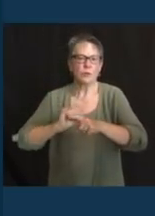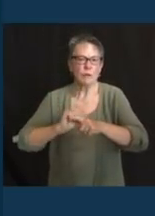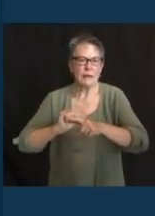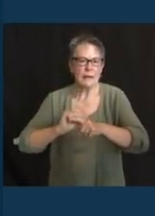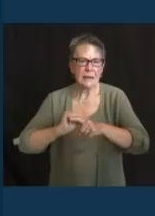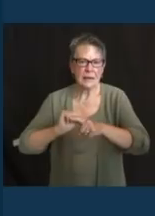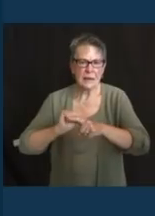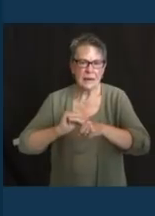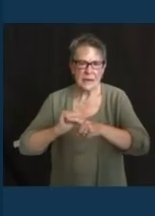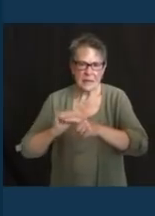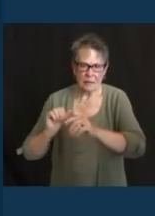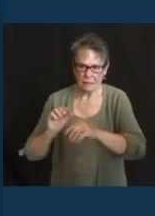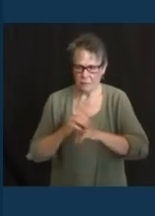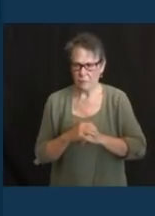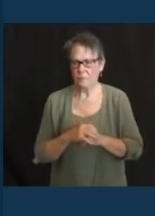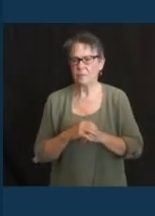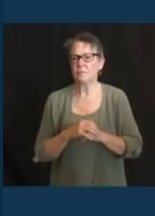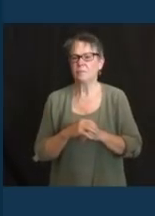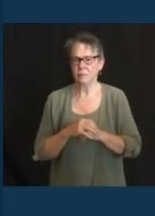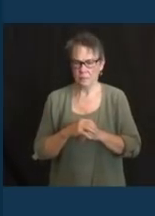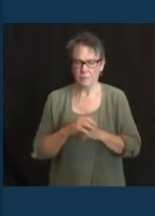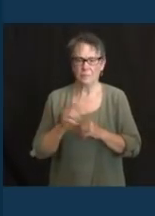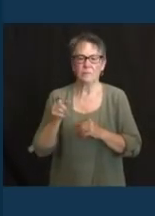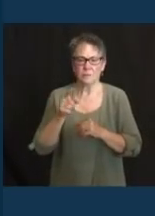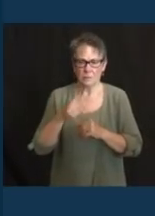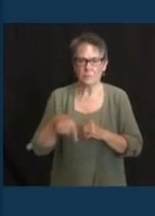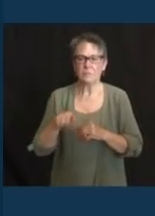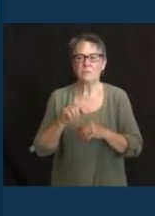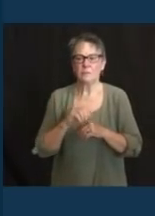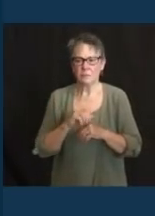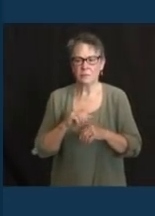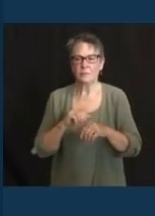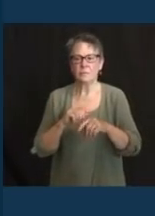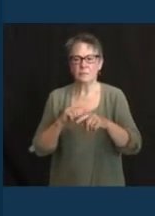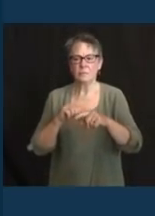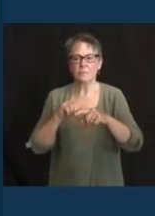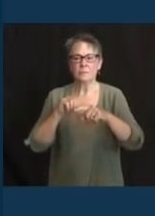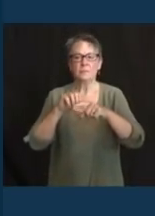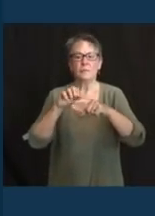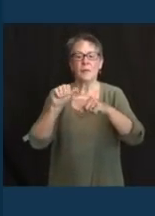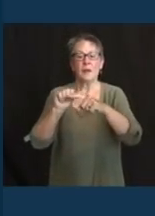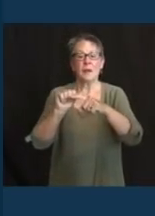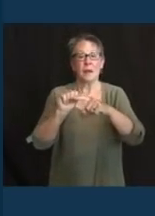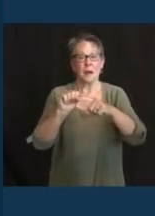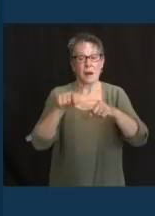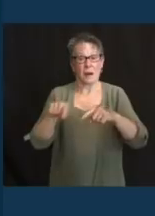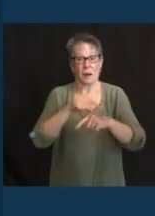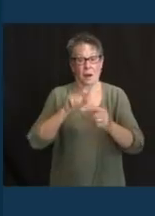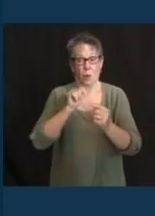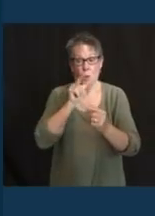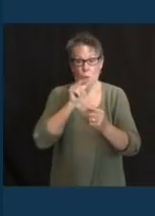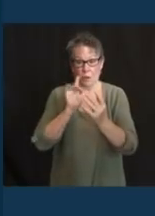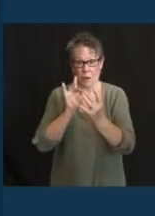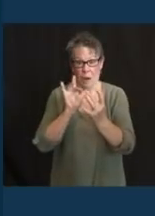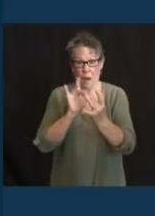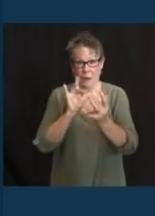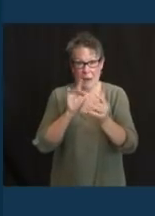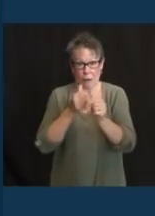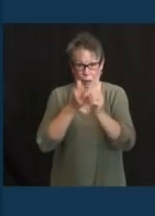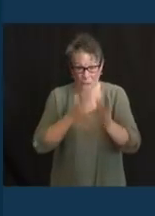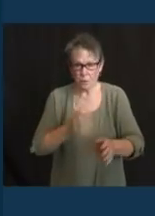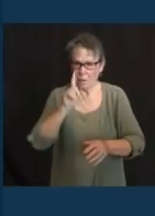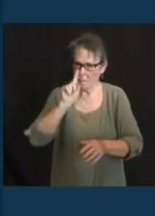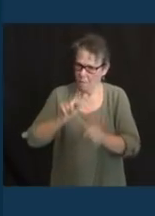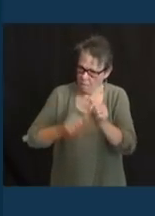fully HIPAA compliant, meaning that any personal information inputted by contact tracers is protected